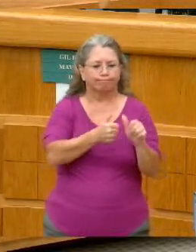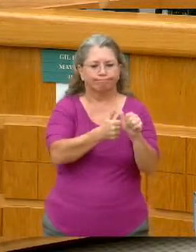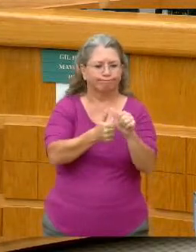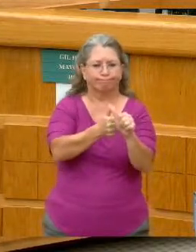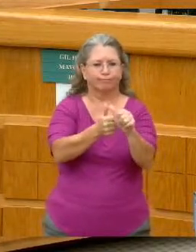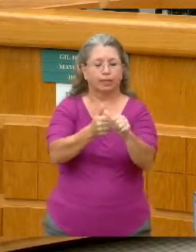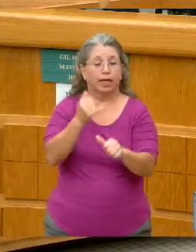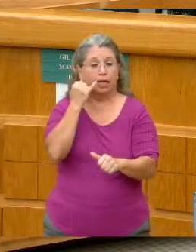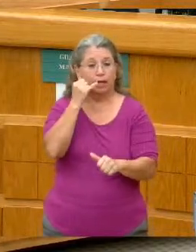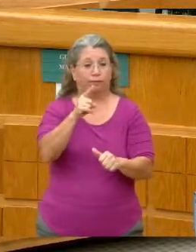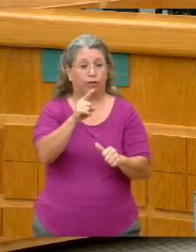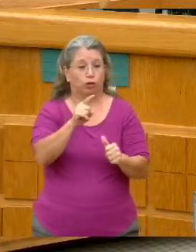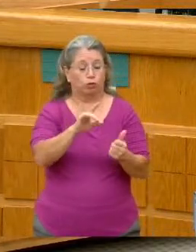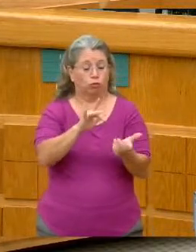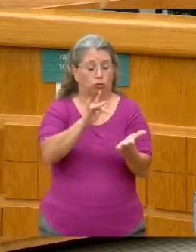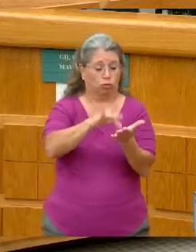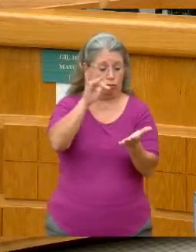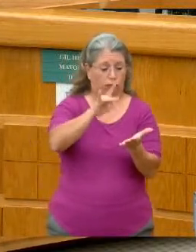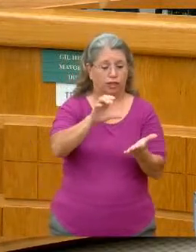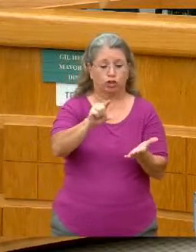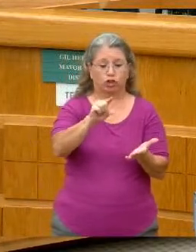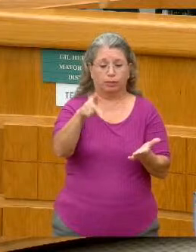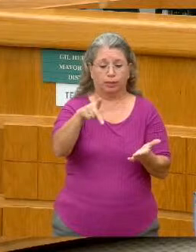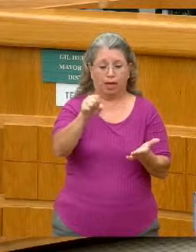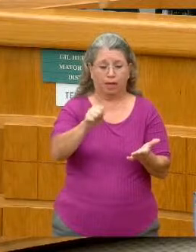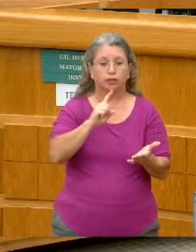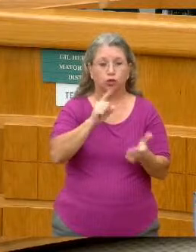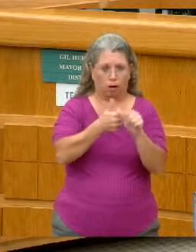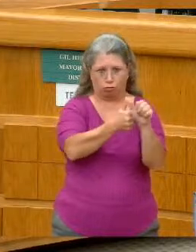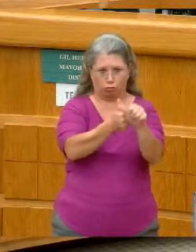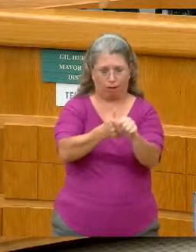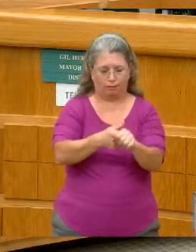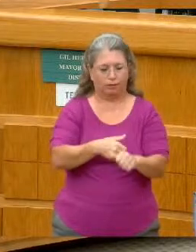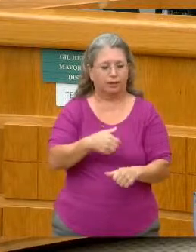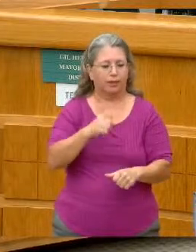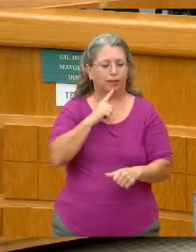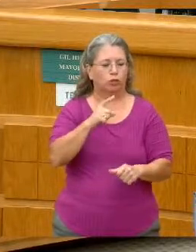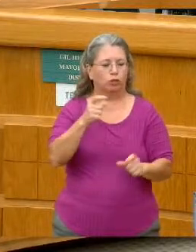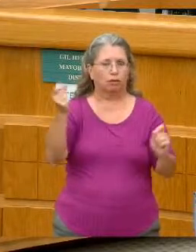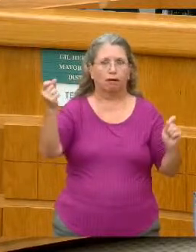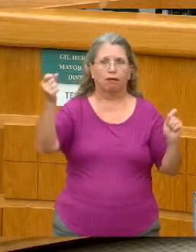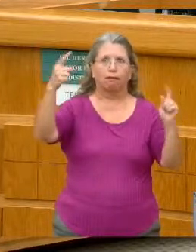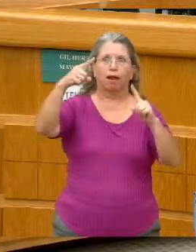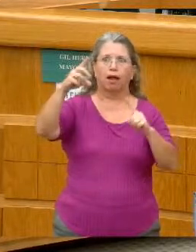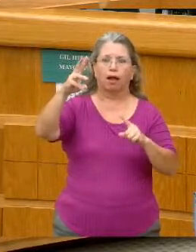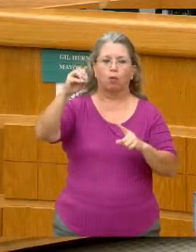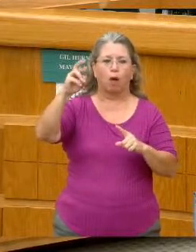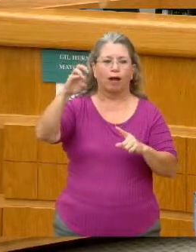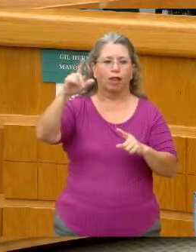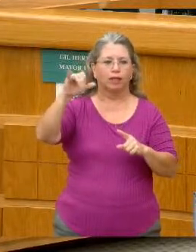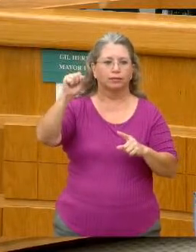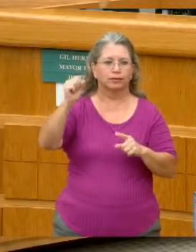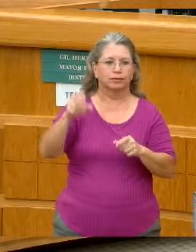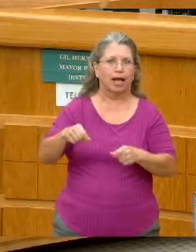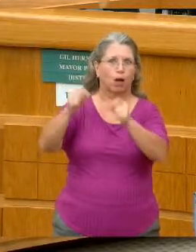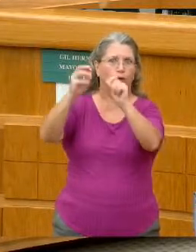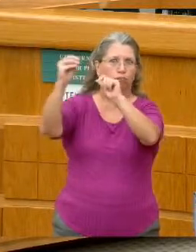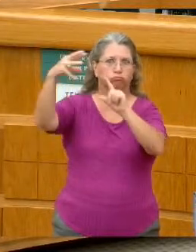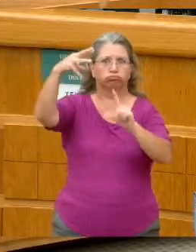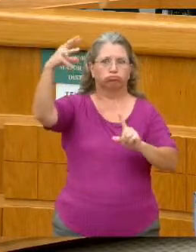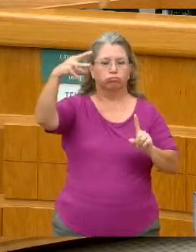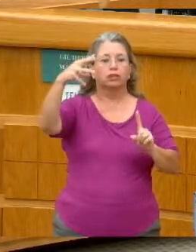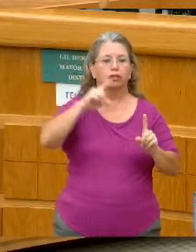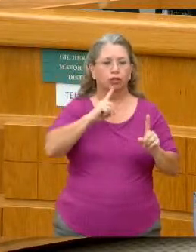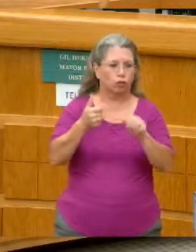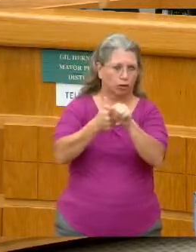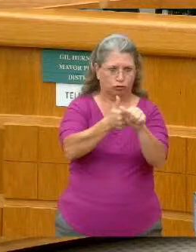turned on, you're getting tracked. If you're connected to a wireless tower, you're getting tracked. And usually that data is sold and